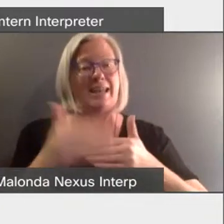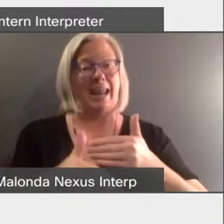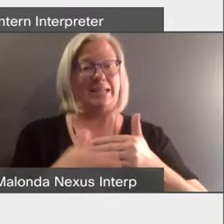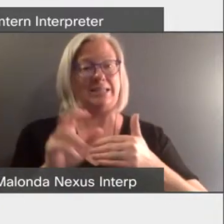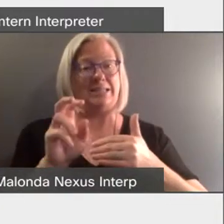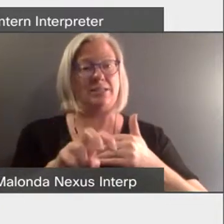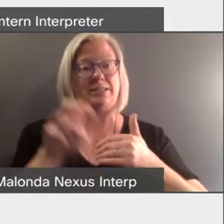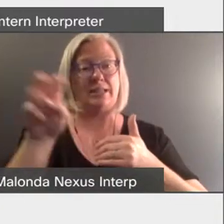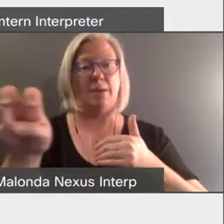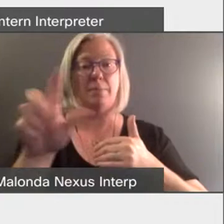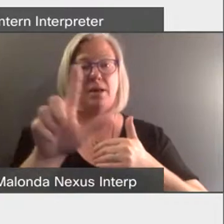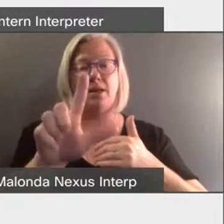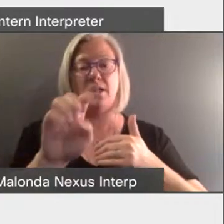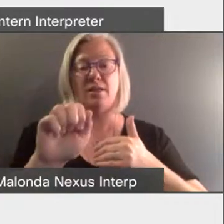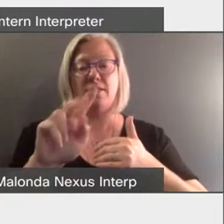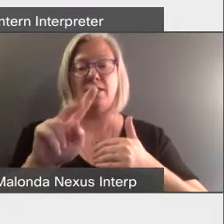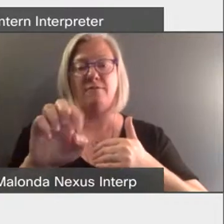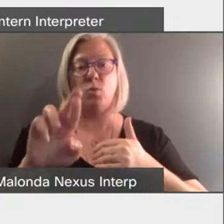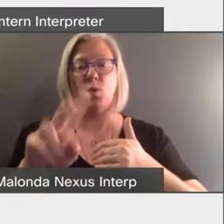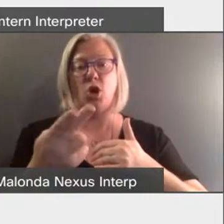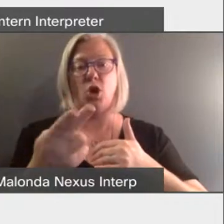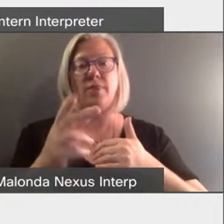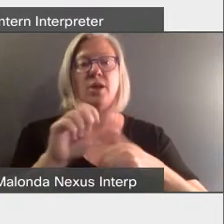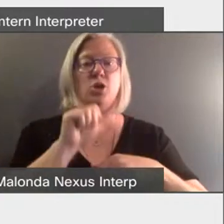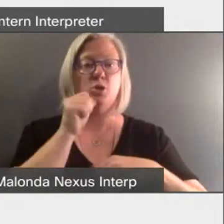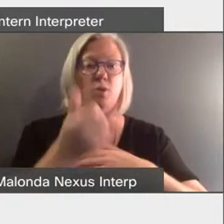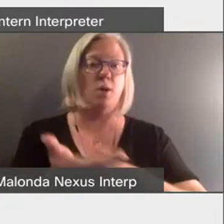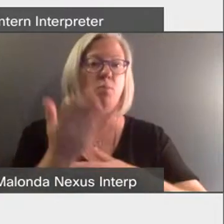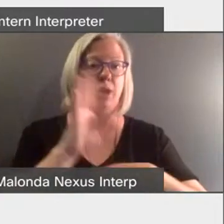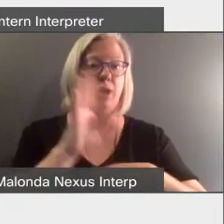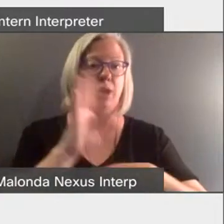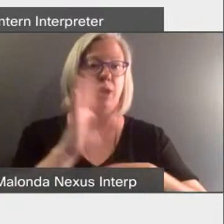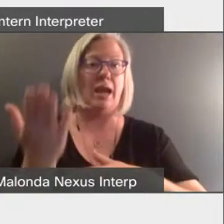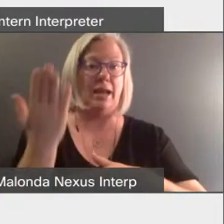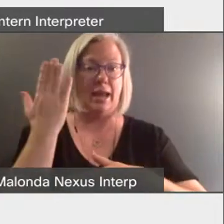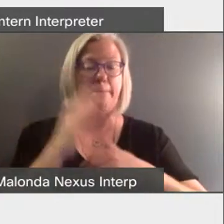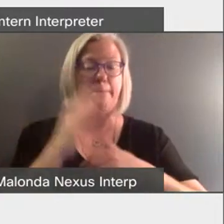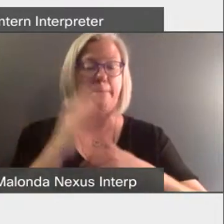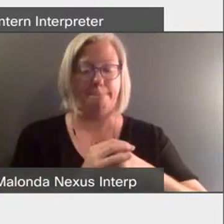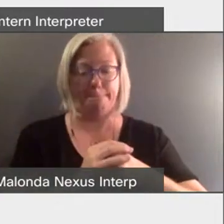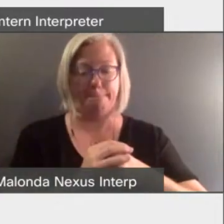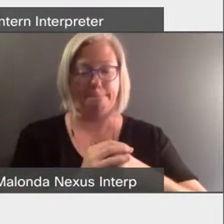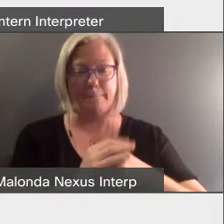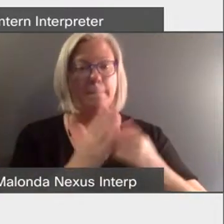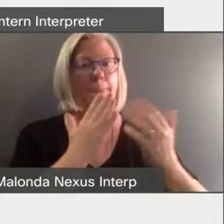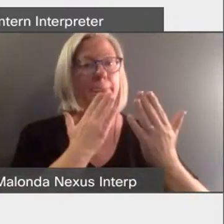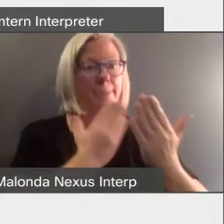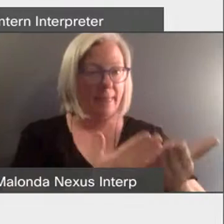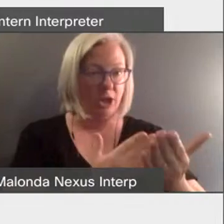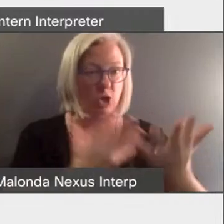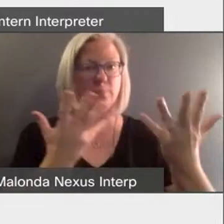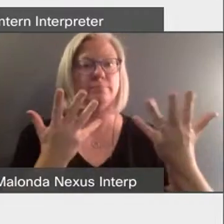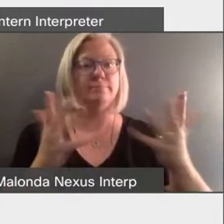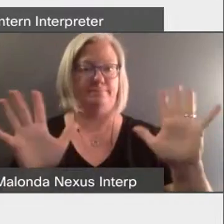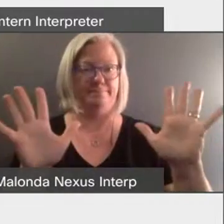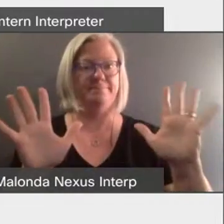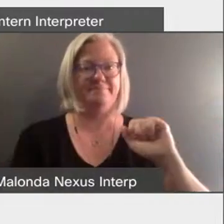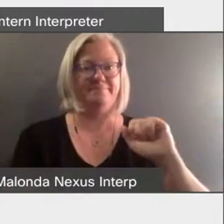in Leavenworth, and it begins tomorrow morning at 9 a.m. Thank you, and we are adjourned.